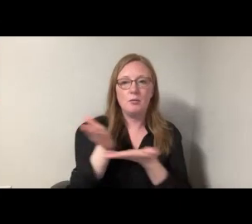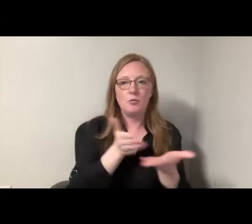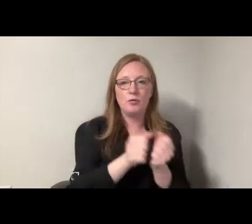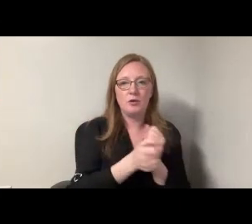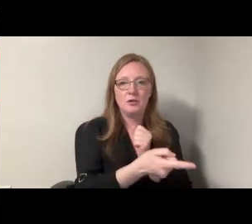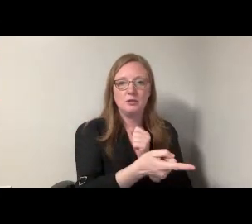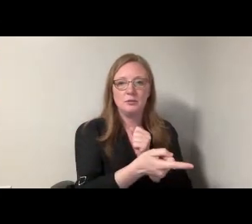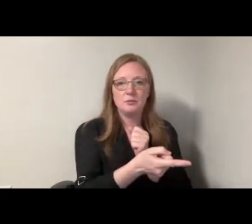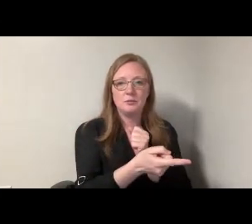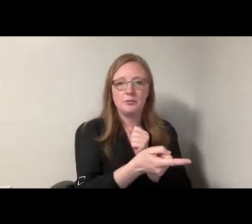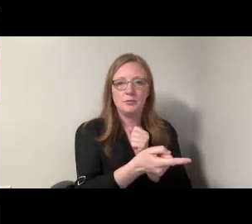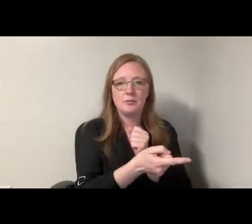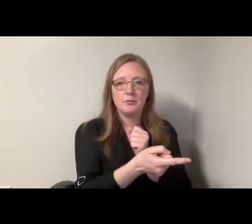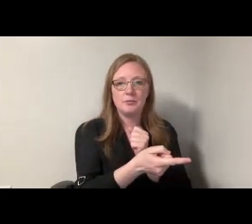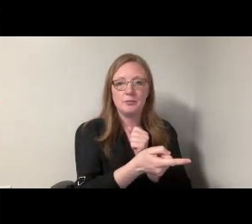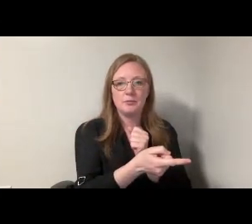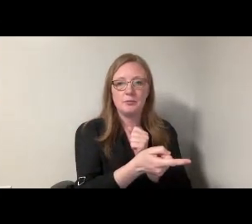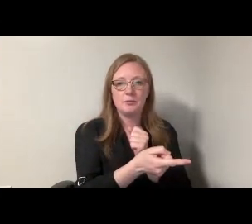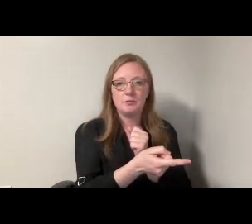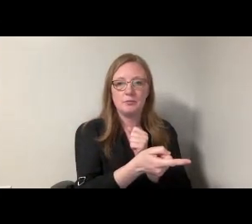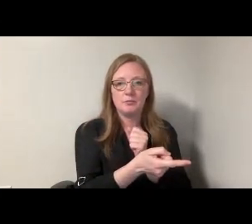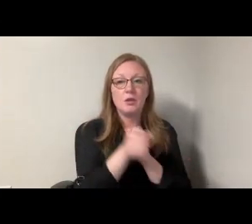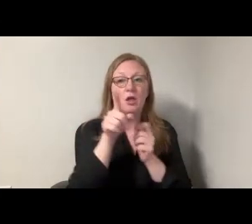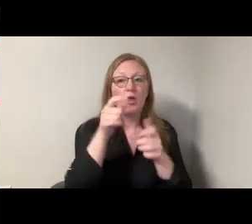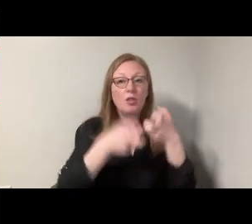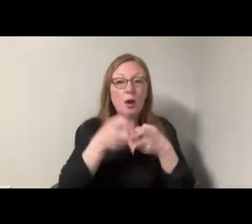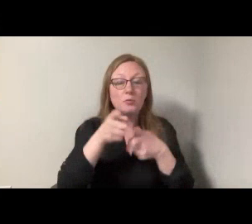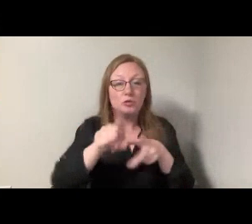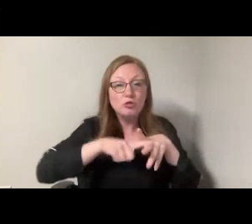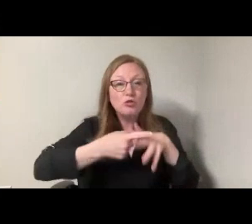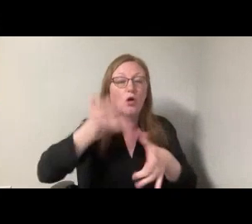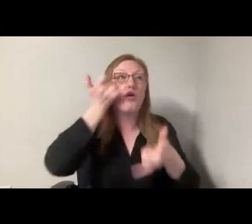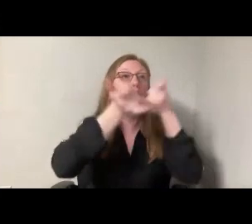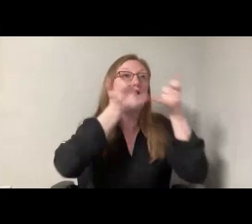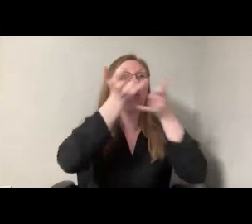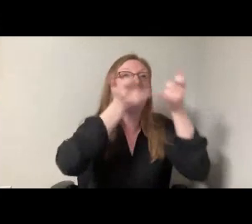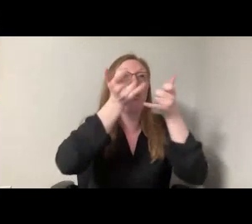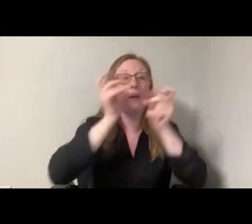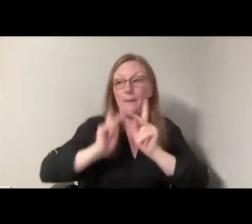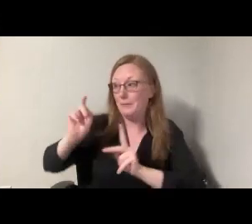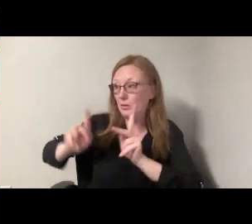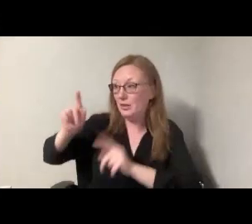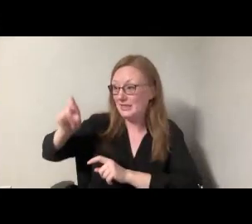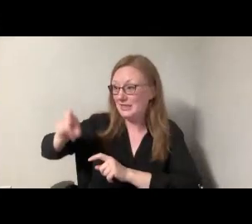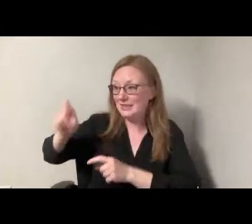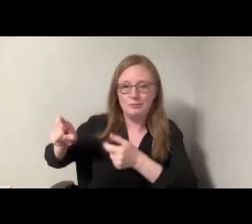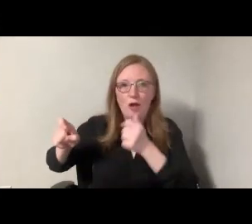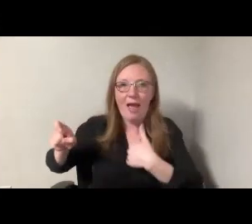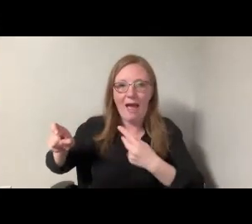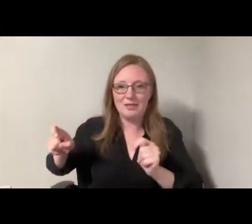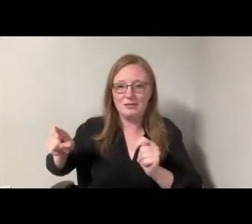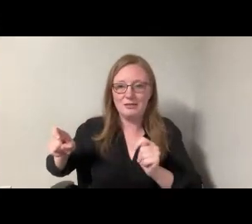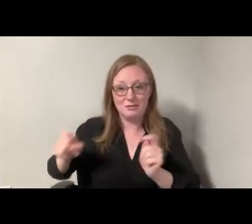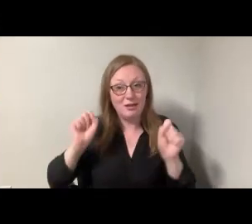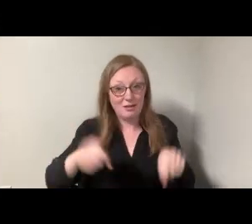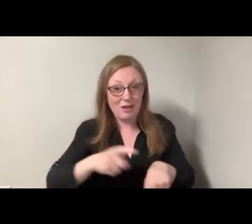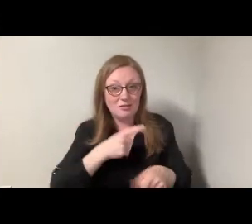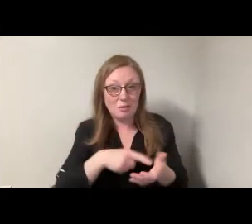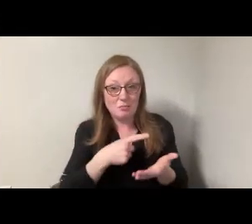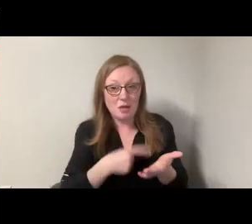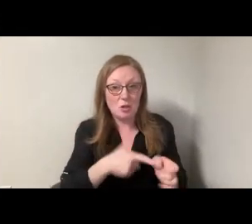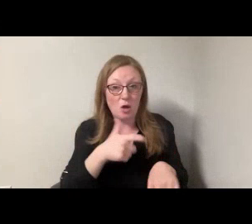if you start calling and people need something and you don't have it, then it's going to take a while to get it.